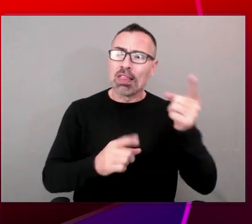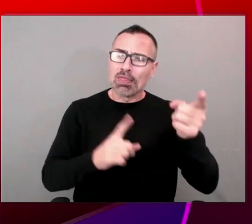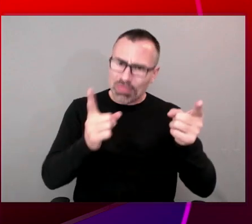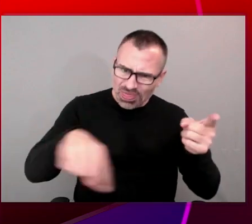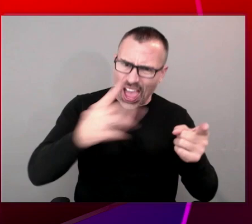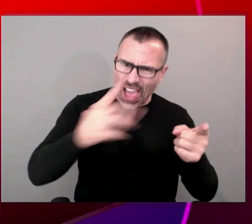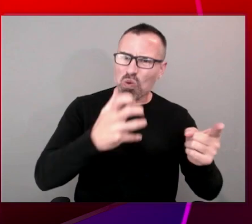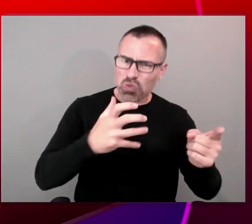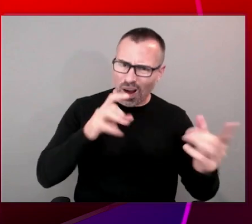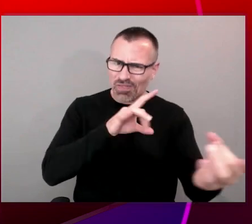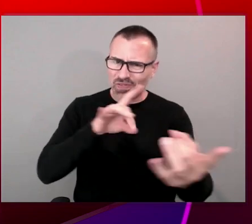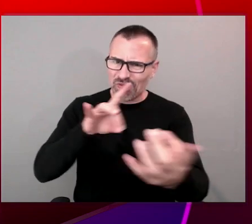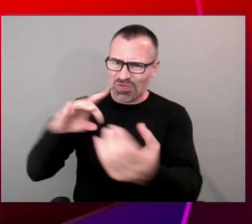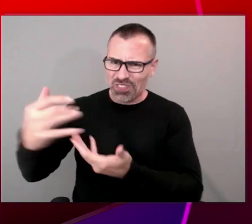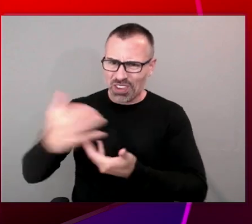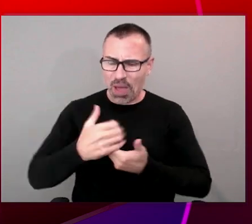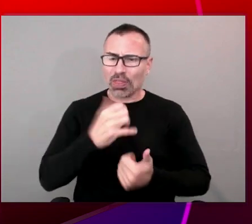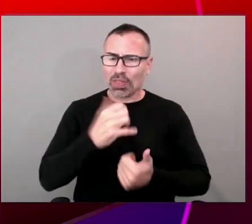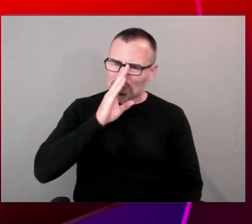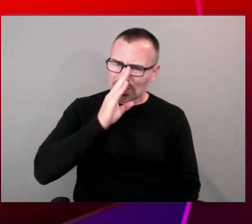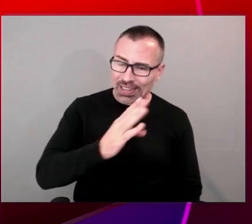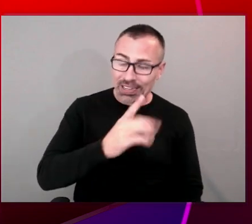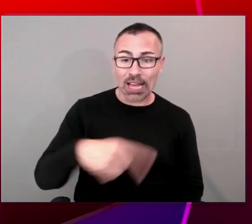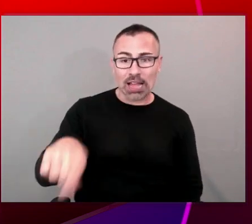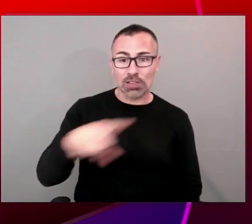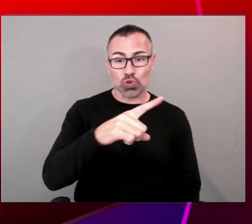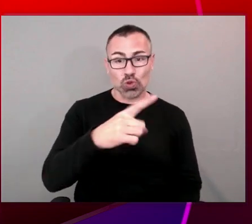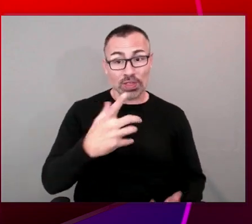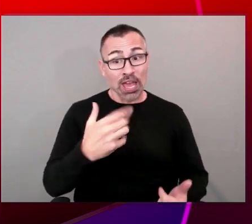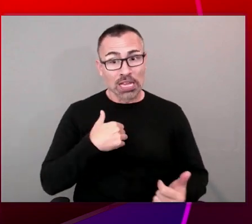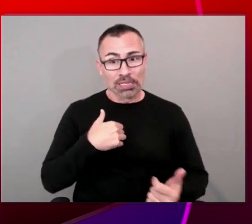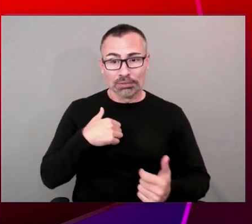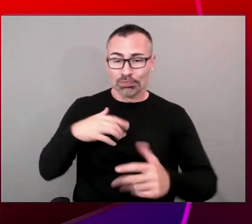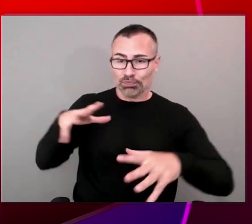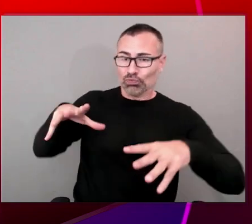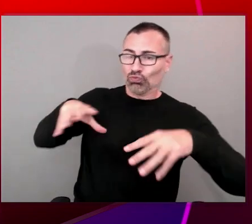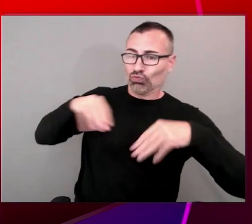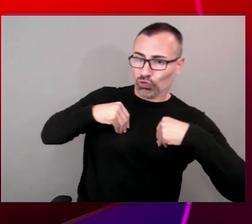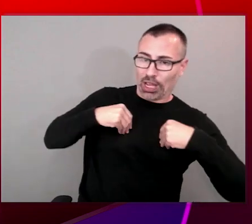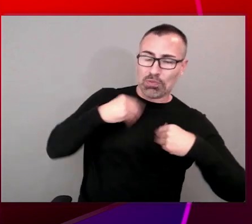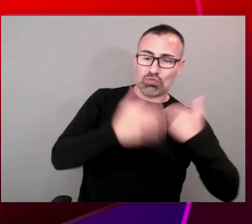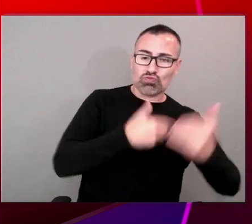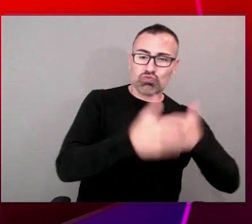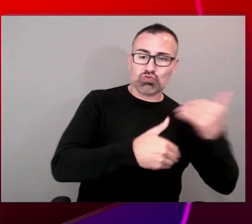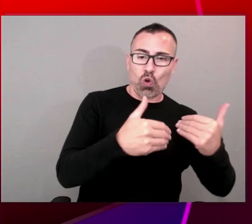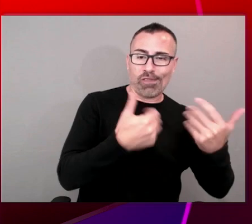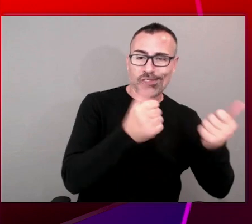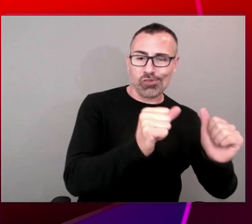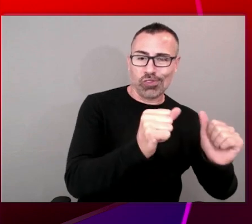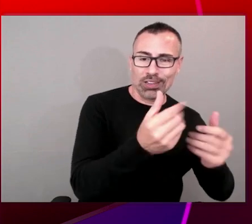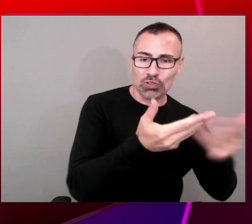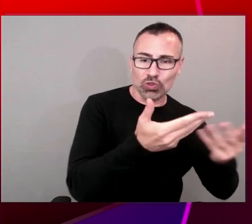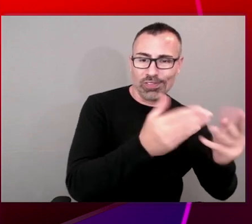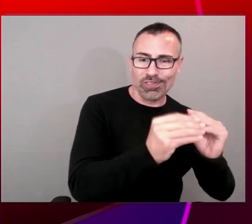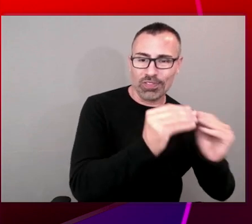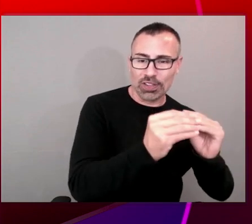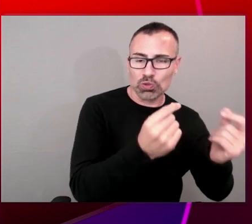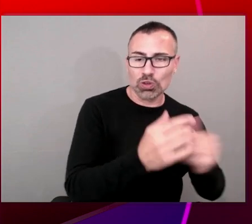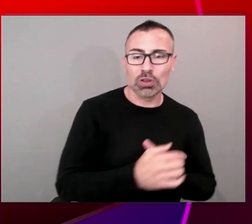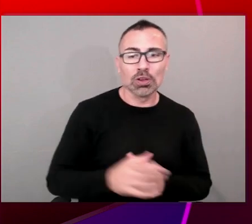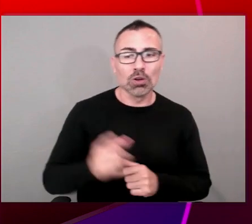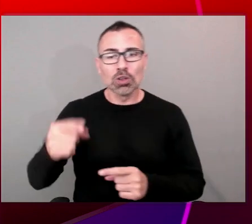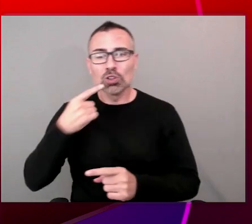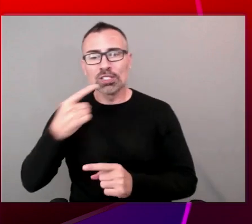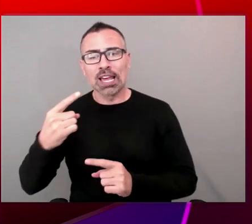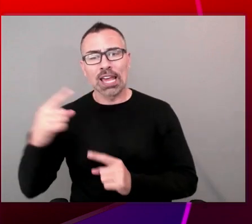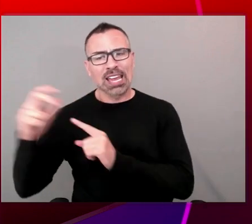candidness, and the service teams eat it up and then go off and figure out what to do next. Would you say a hero is an expert or someone who's just well-versed? So